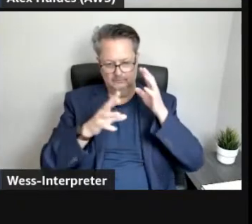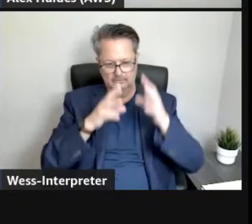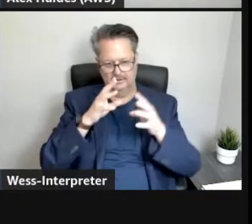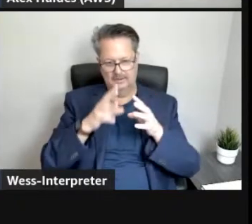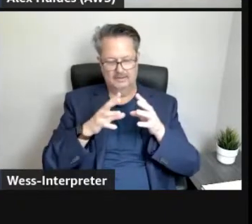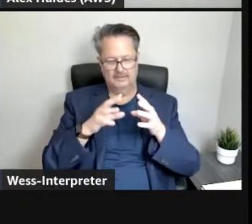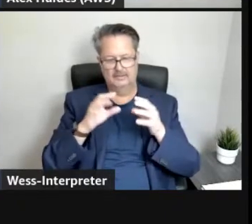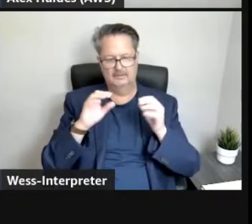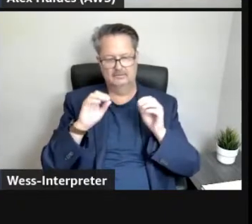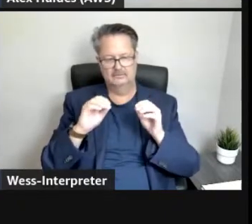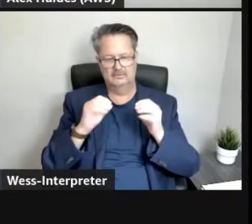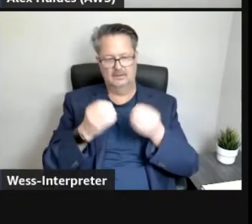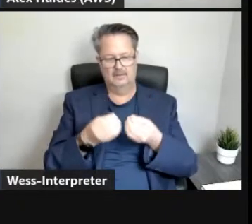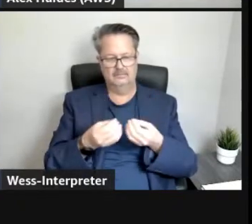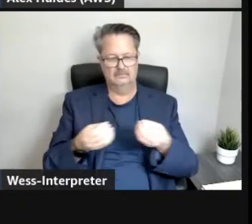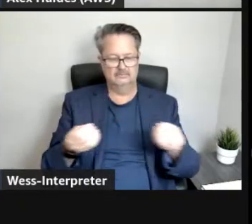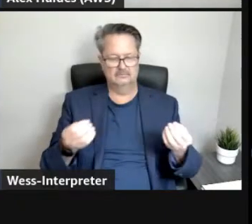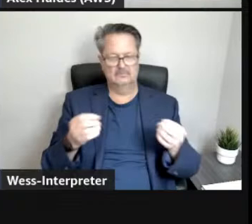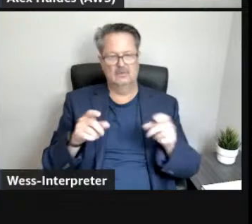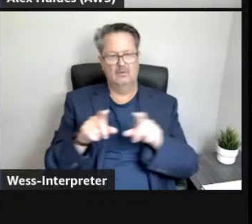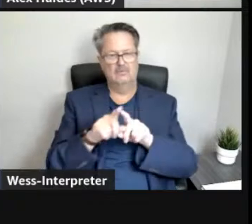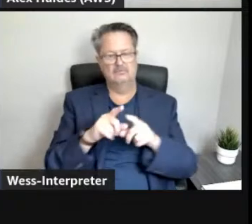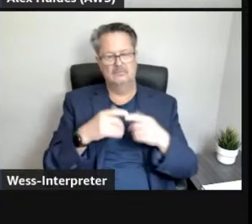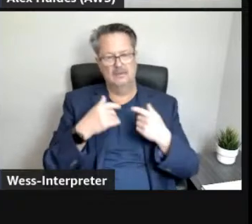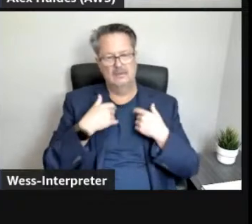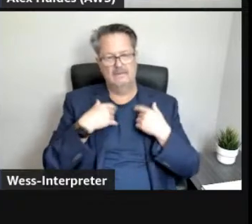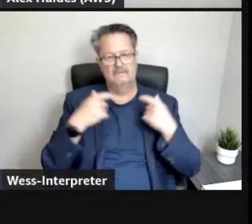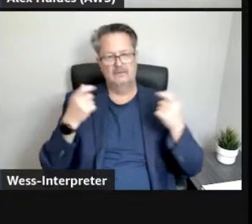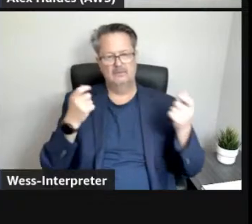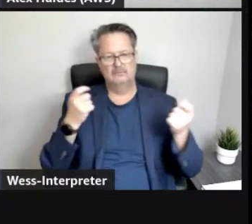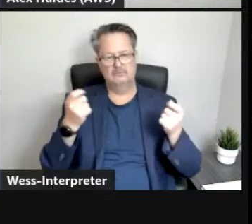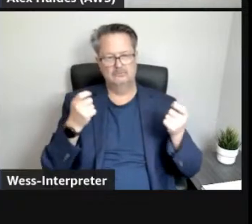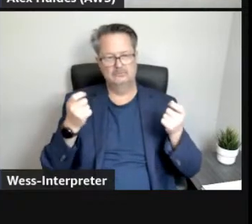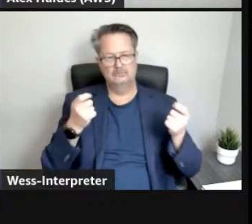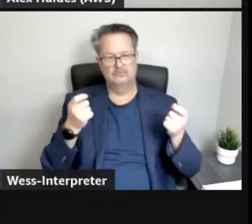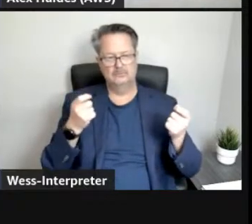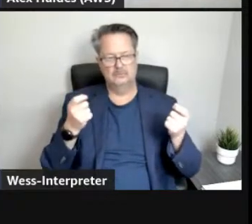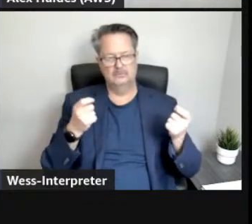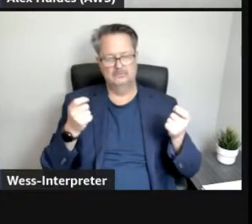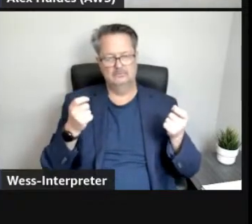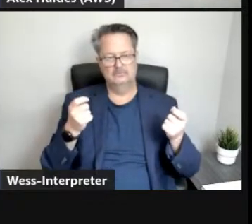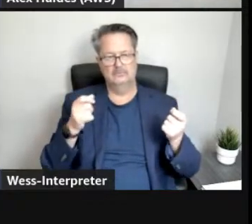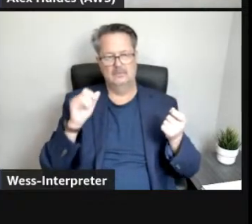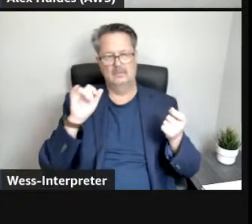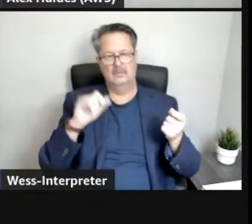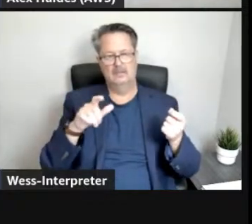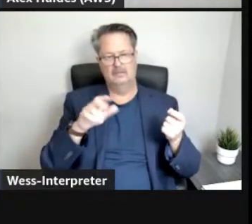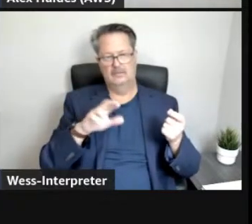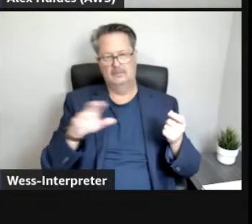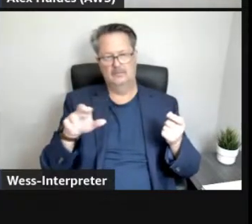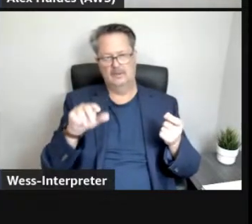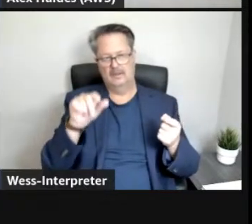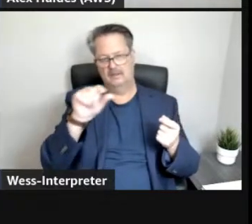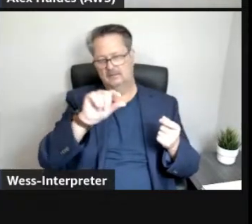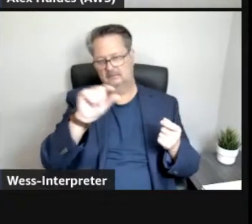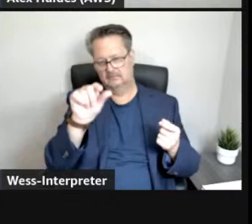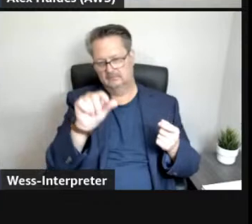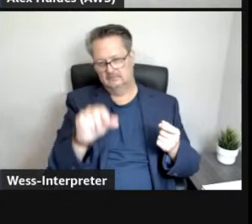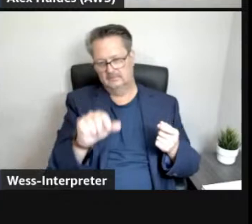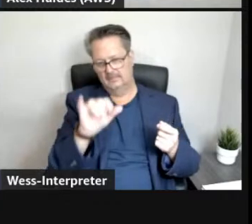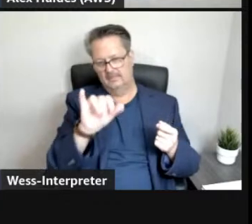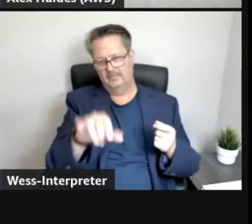objects. We also have the controller, which is the one whose logs are on the right. And this is